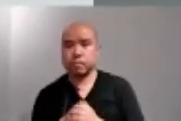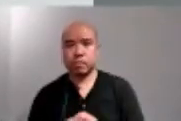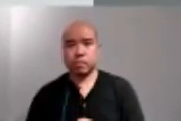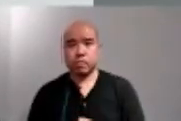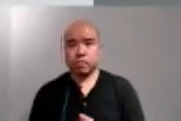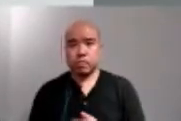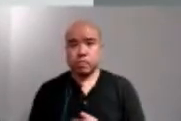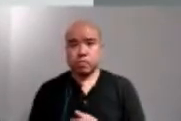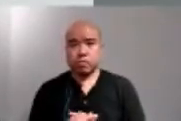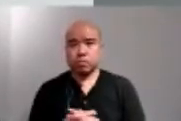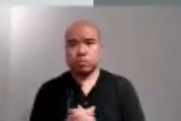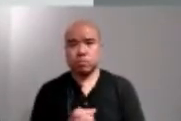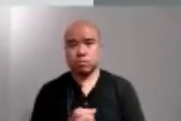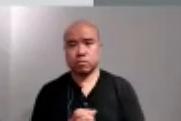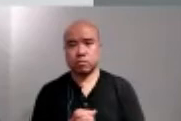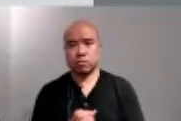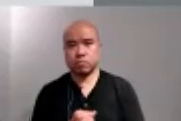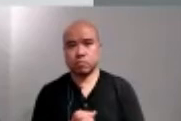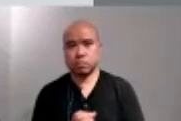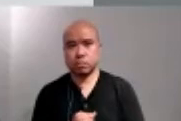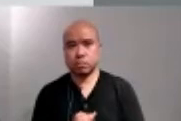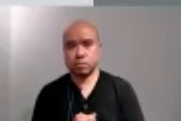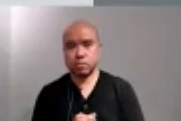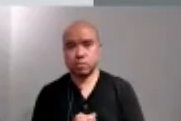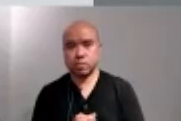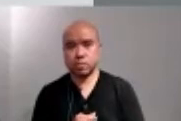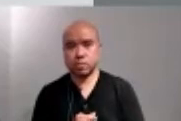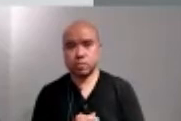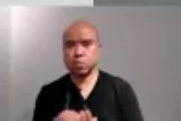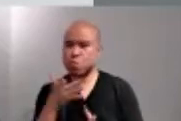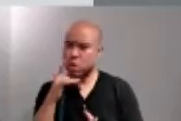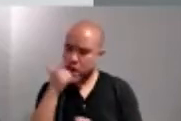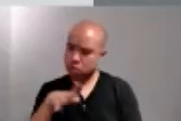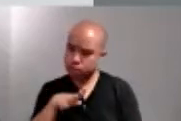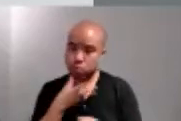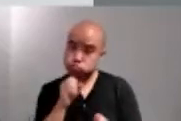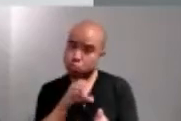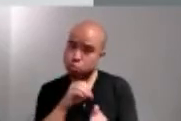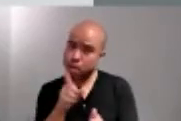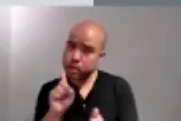And the other, an advice for social entrepreneur in the new normal.